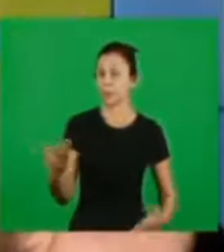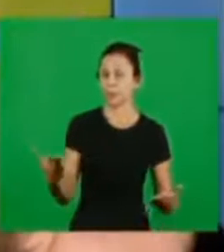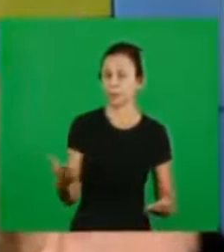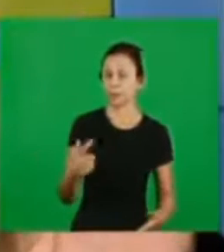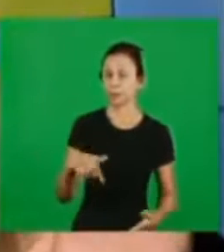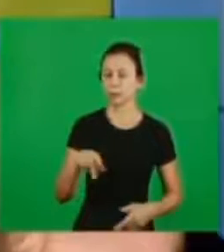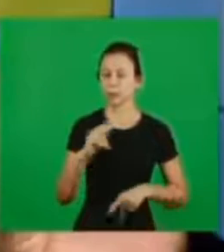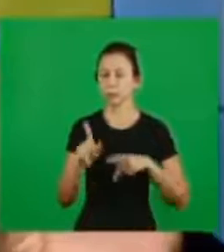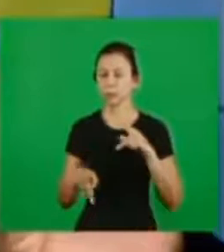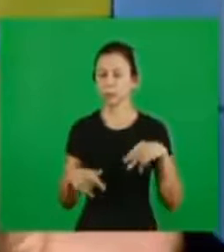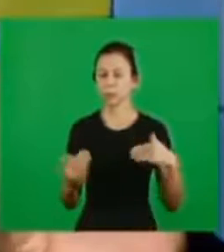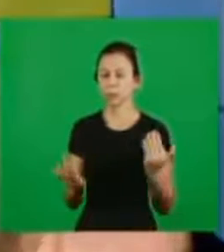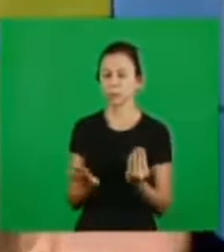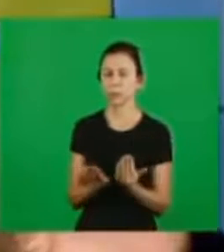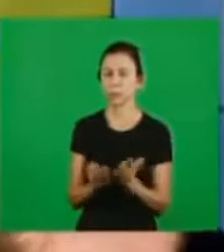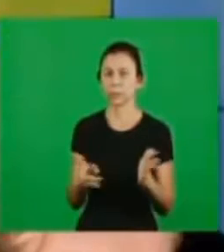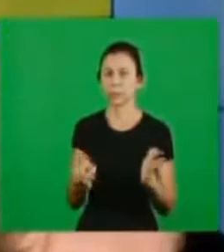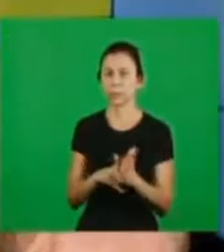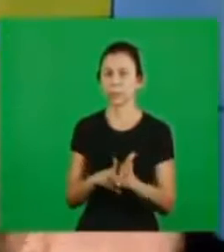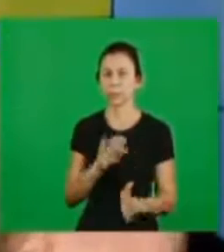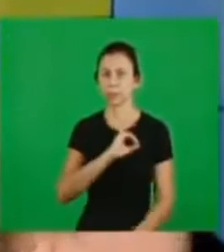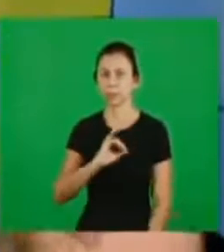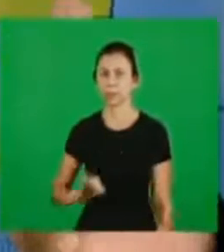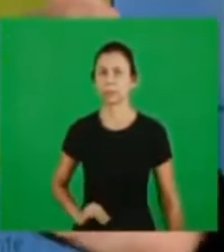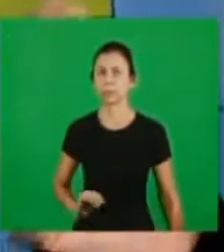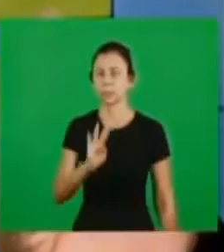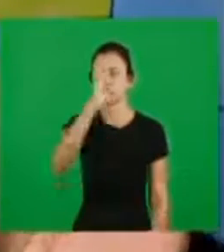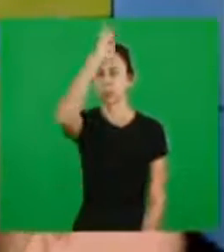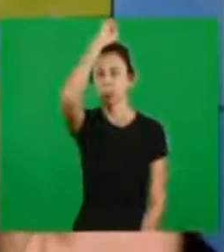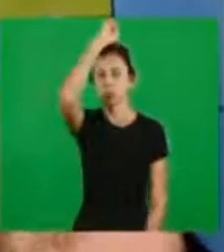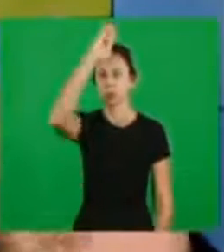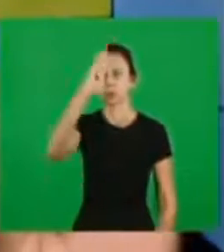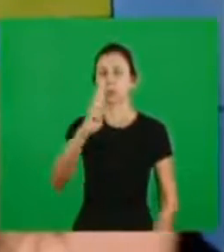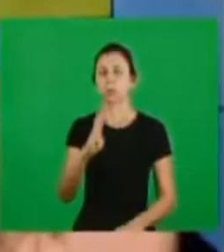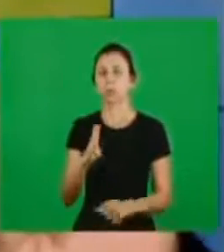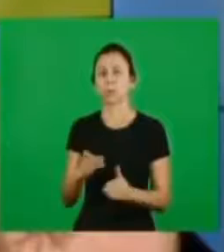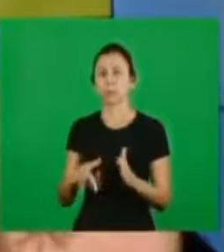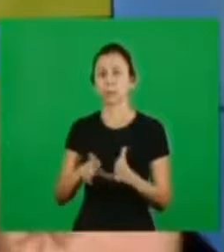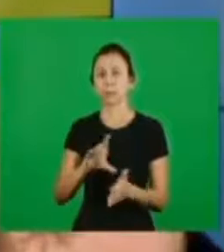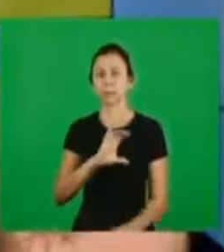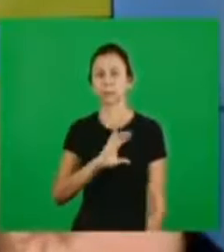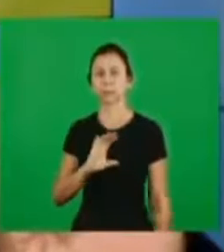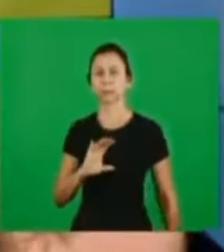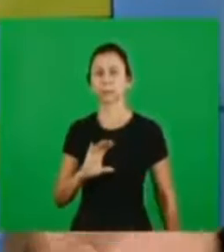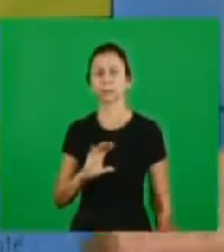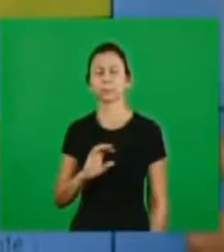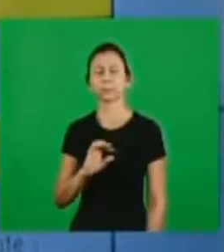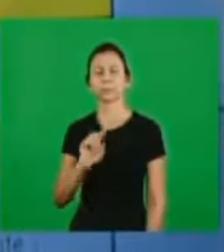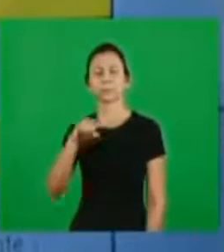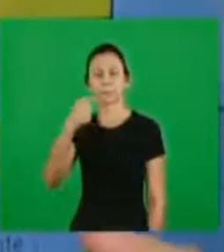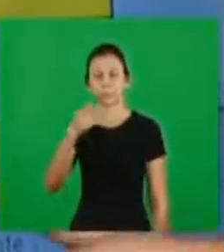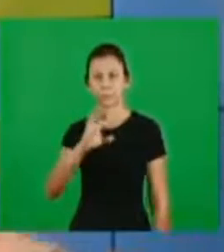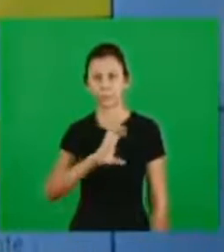The Christians now had to be part of the government of the Roman Empire. So it was a